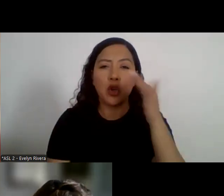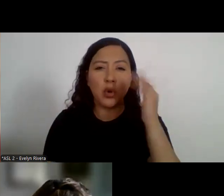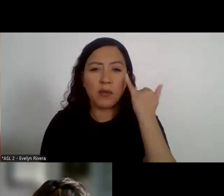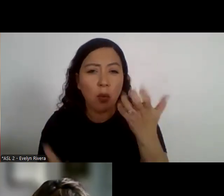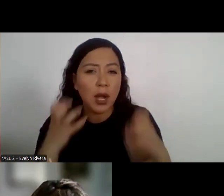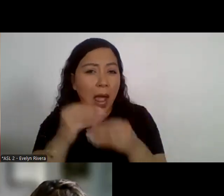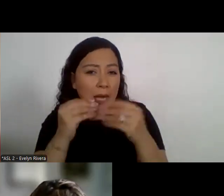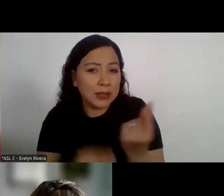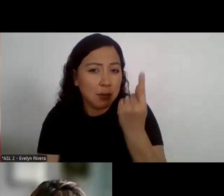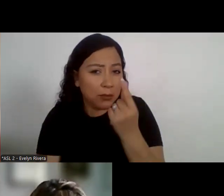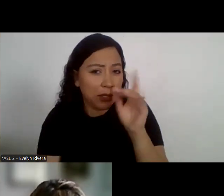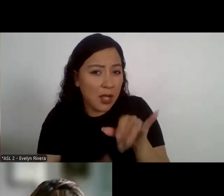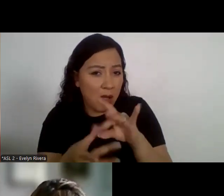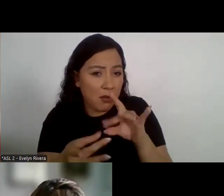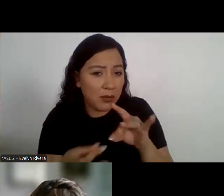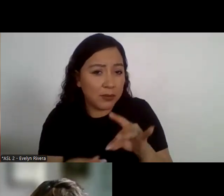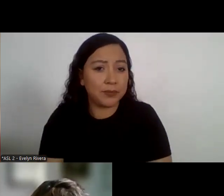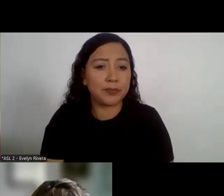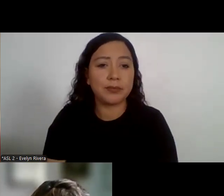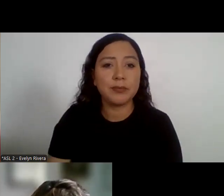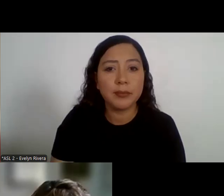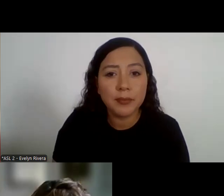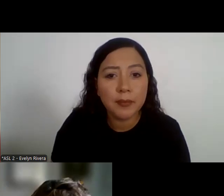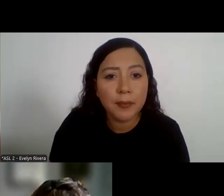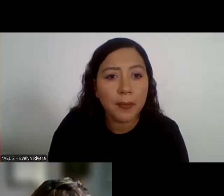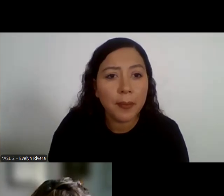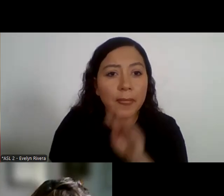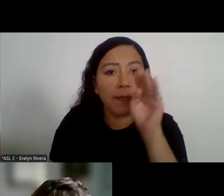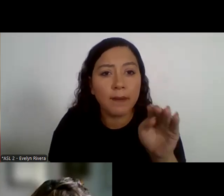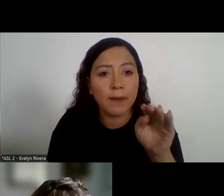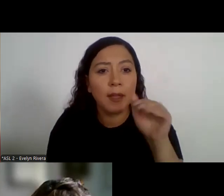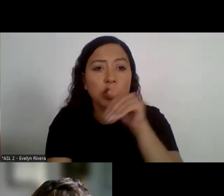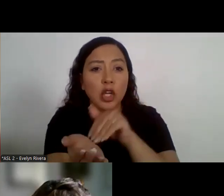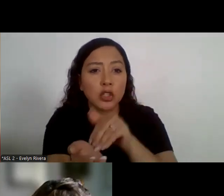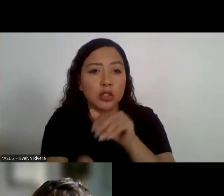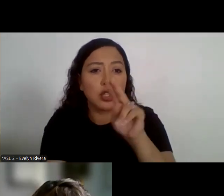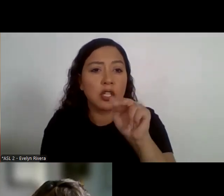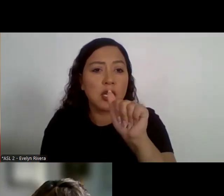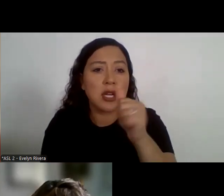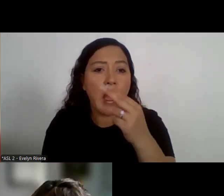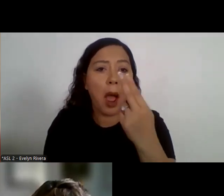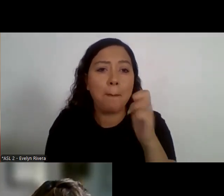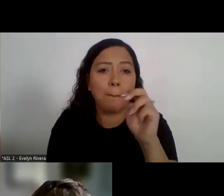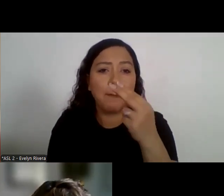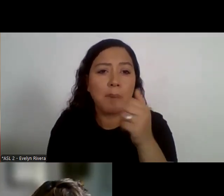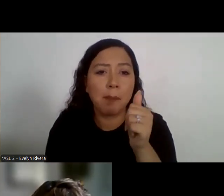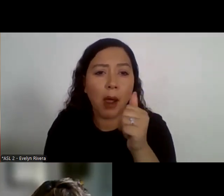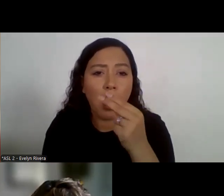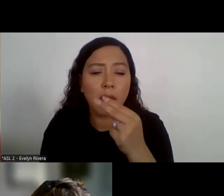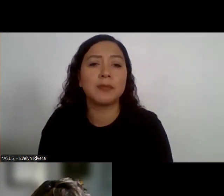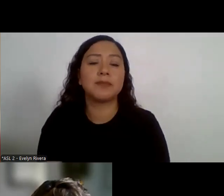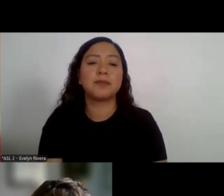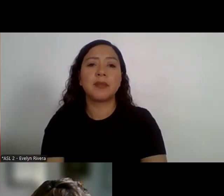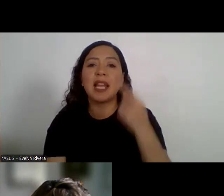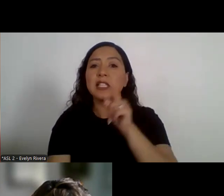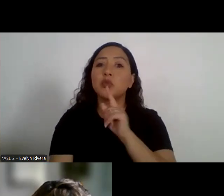to that. I think it's such an important point, and I don't think that there's like one answer. I think, like you said, I think